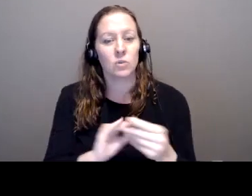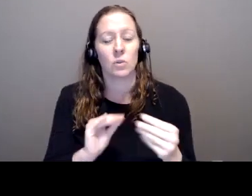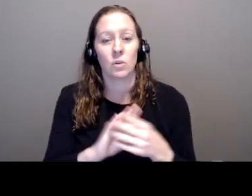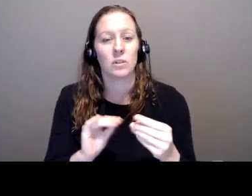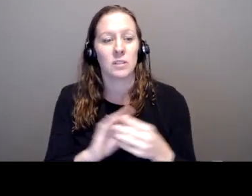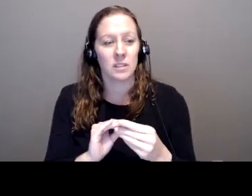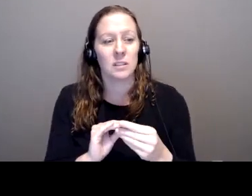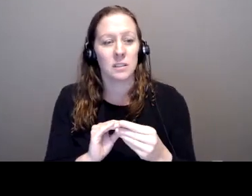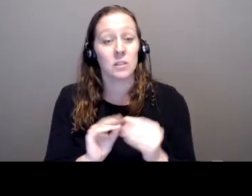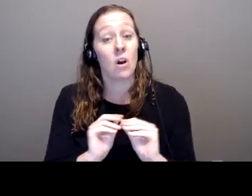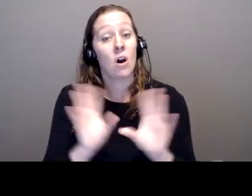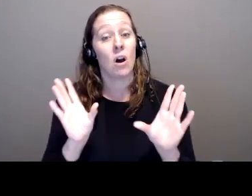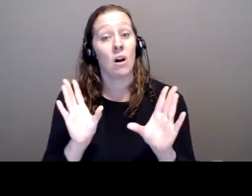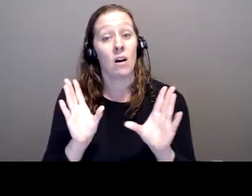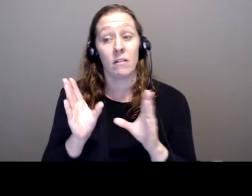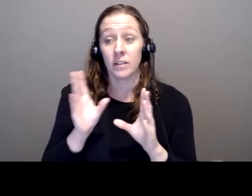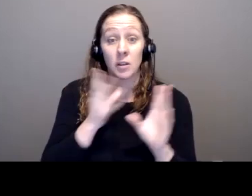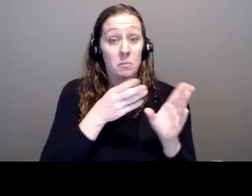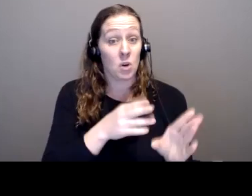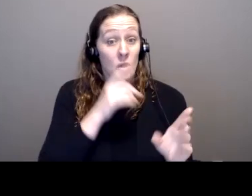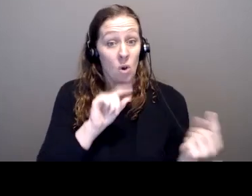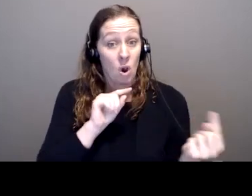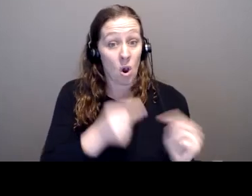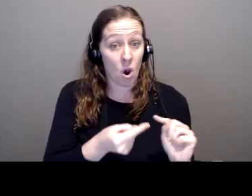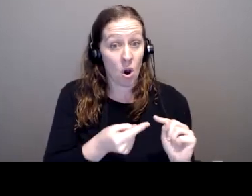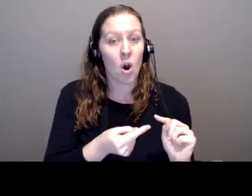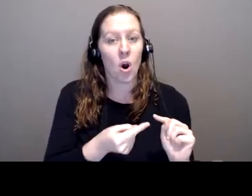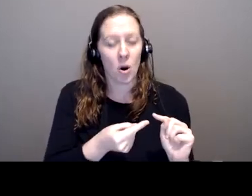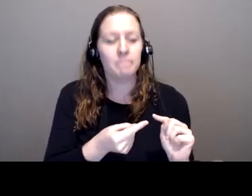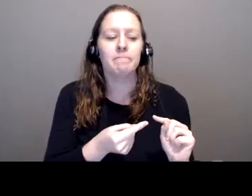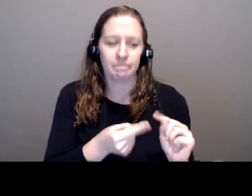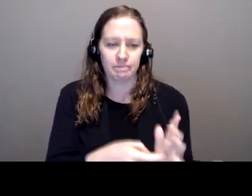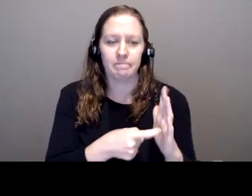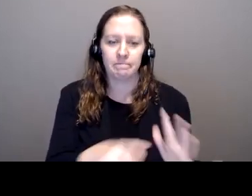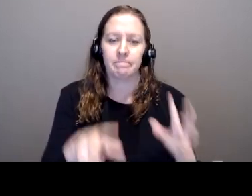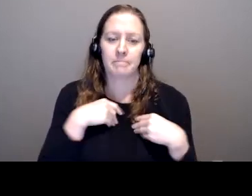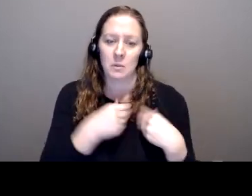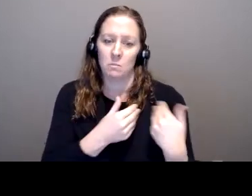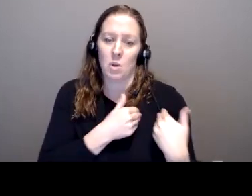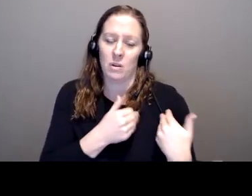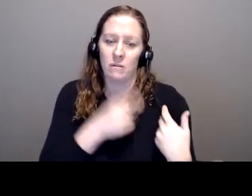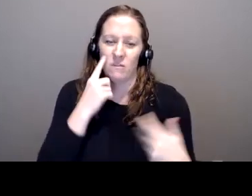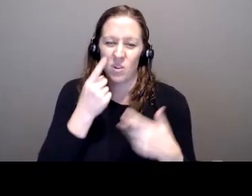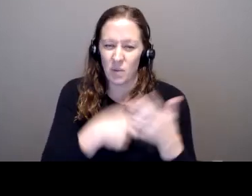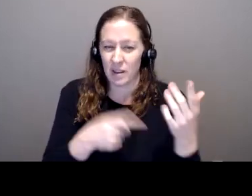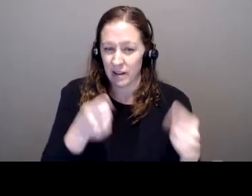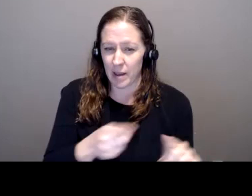Obviously, the one who has done the harm is taking responsibility for what has happened,